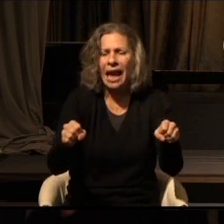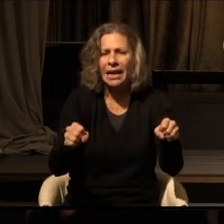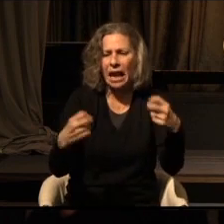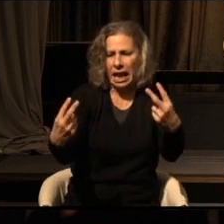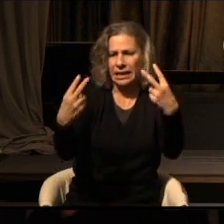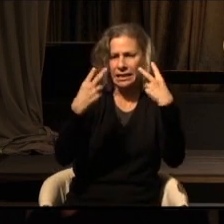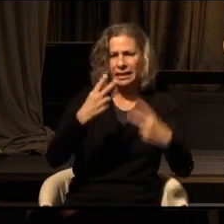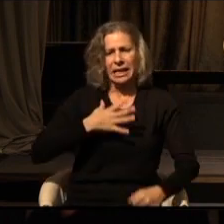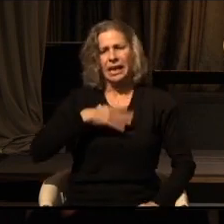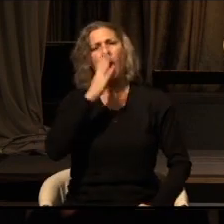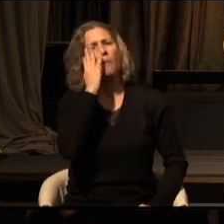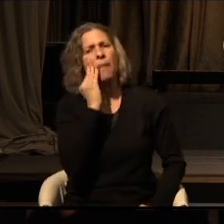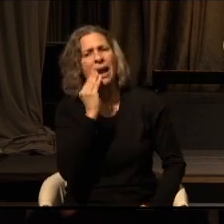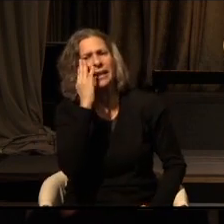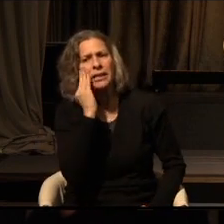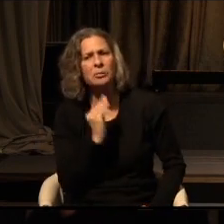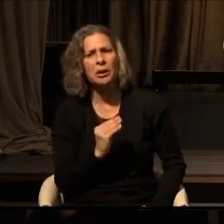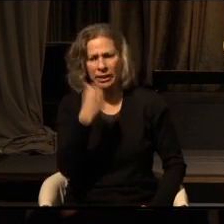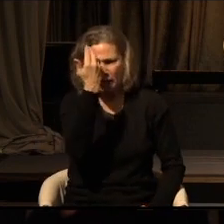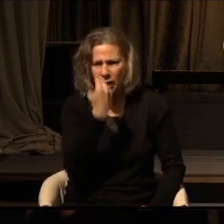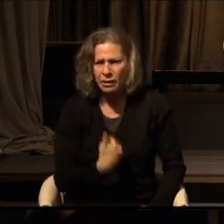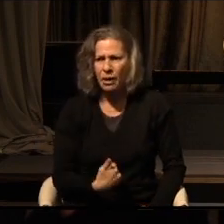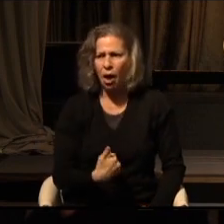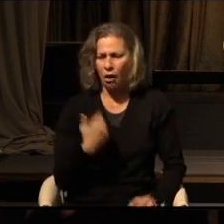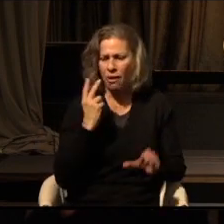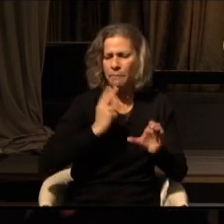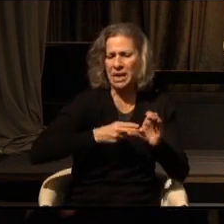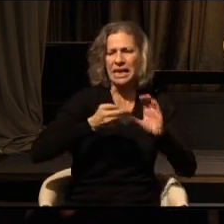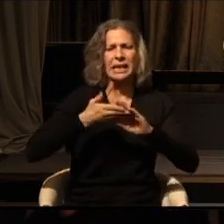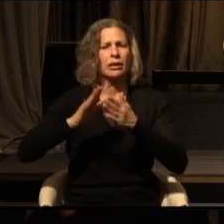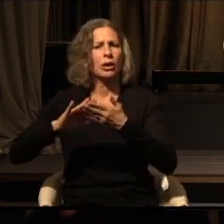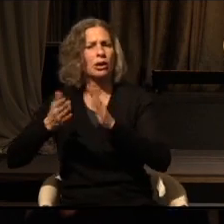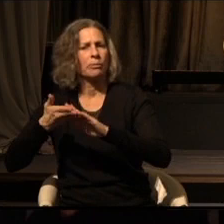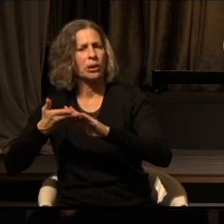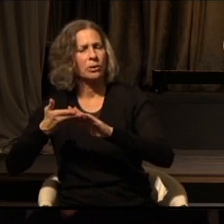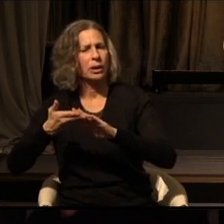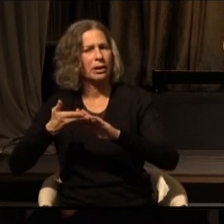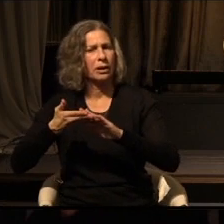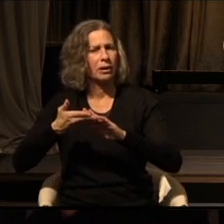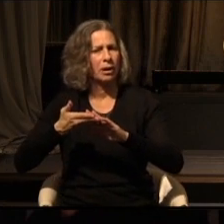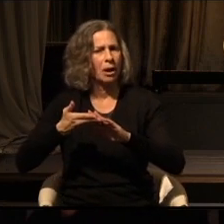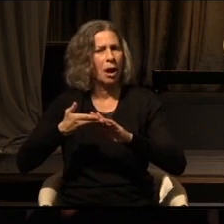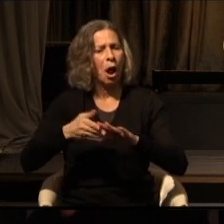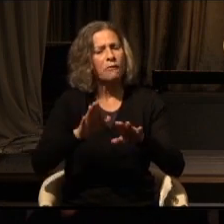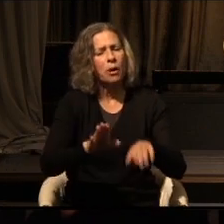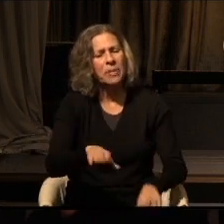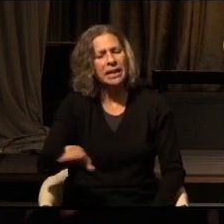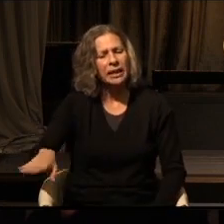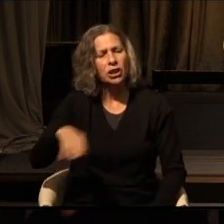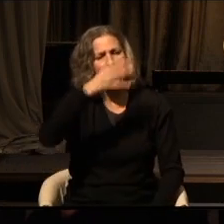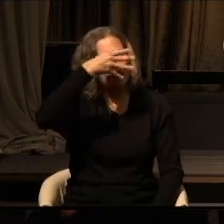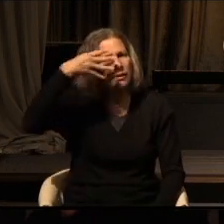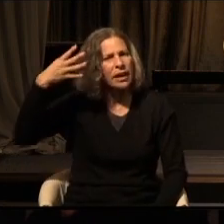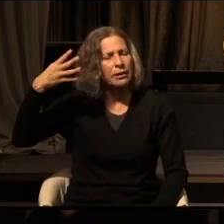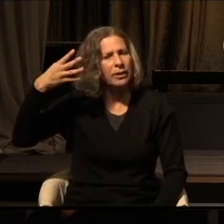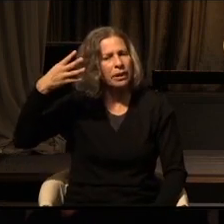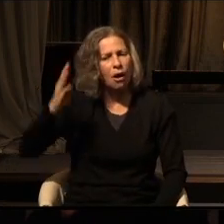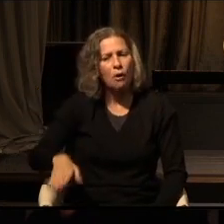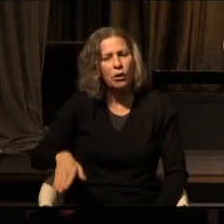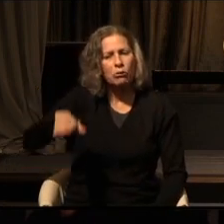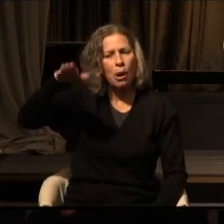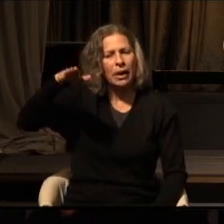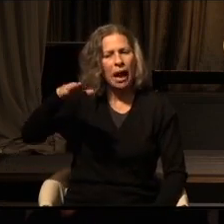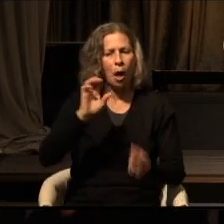lived experiences of being in this community, for being a child of immigrants, for growing up with a hyphenated